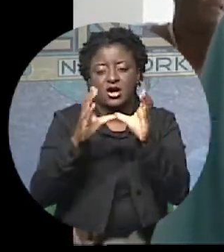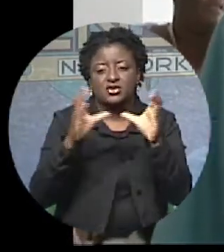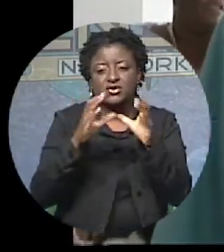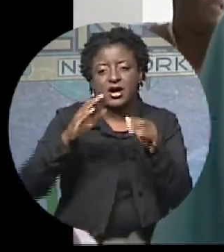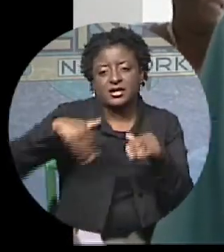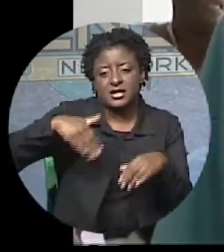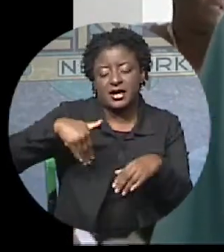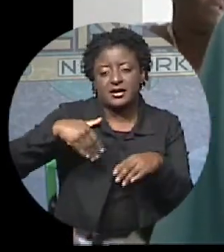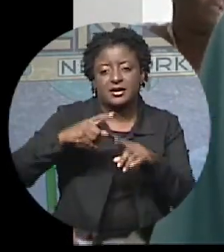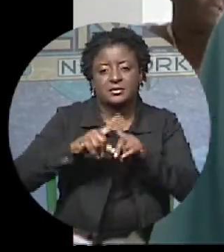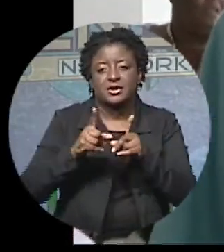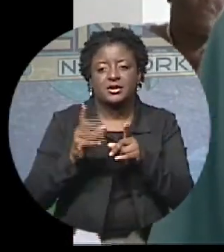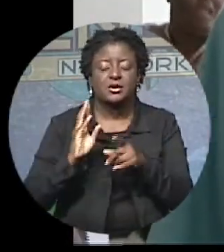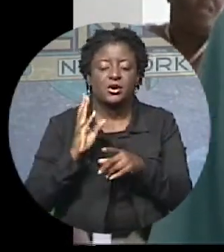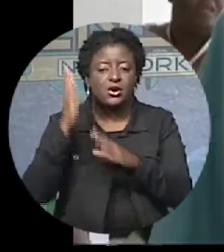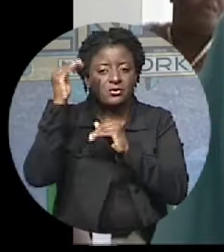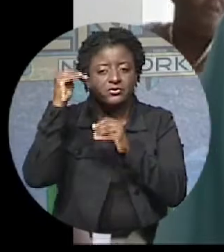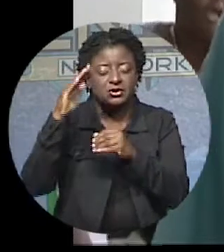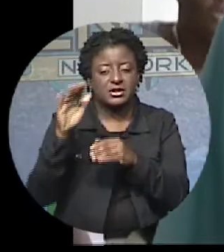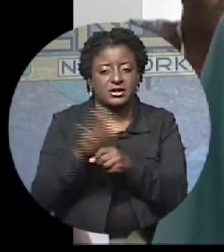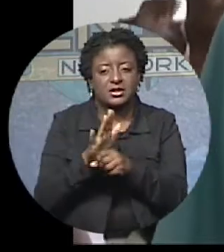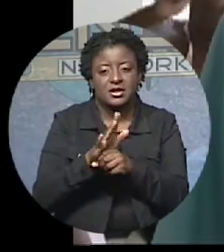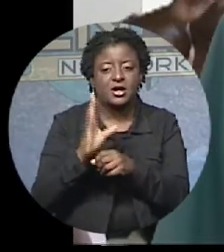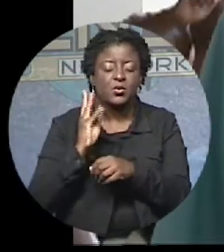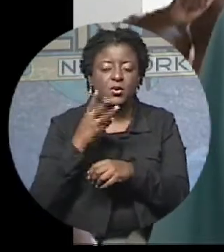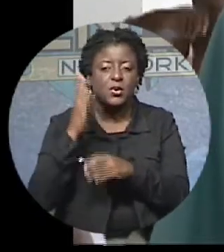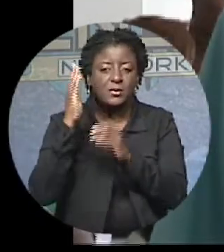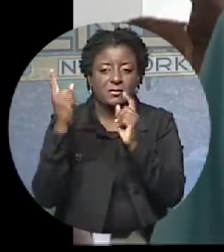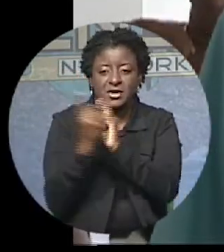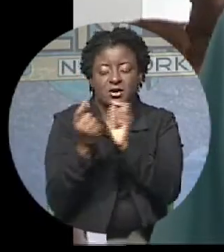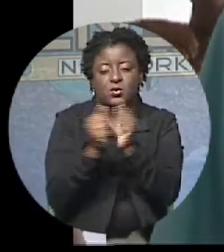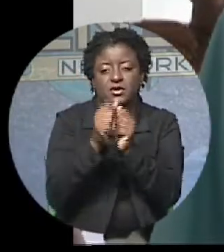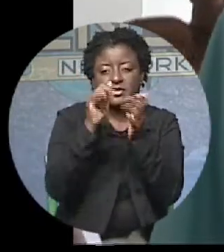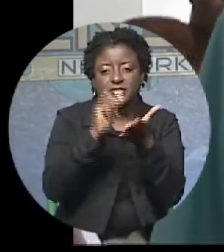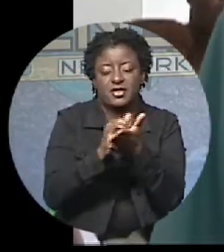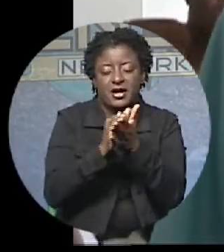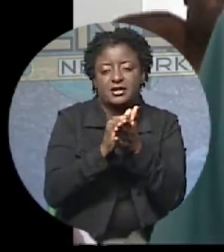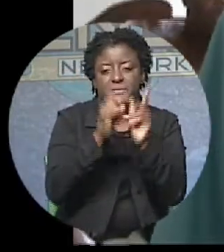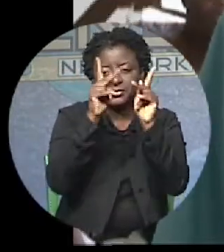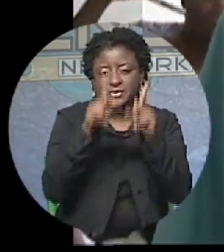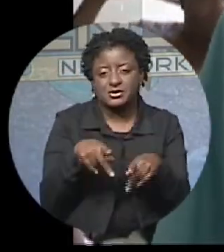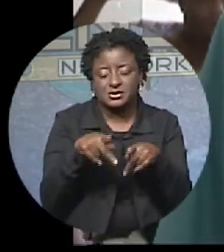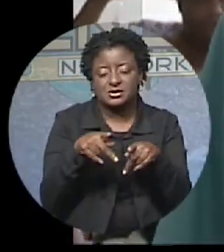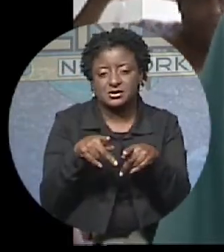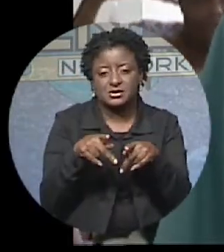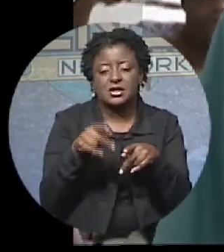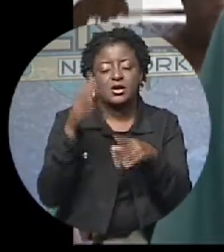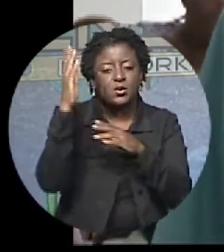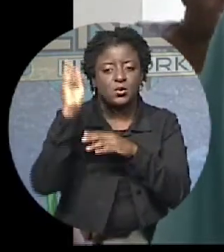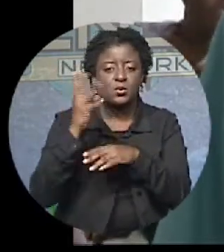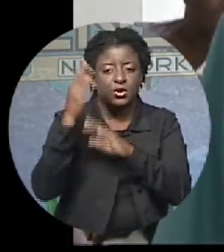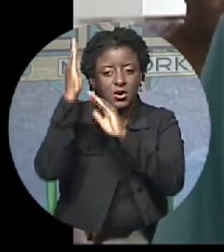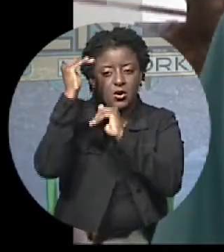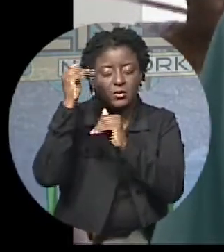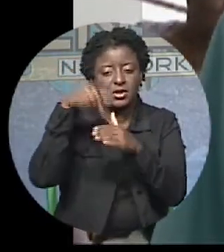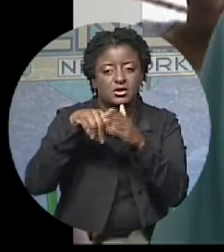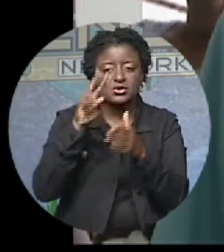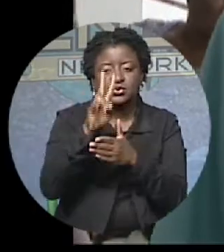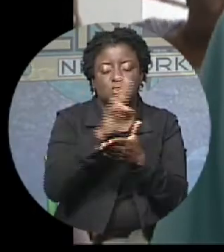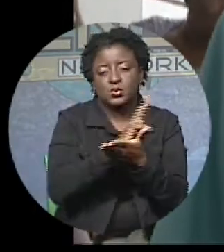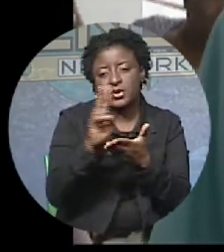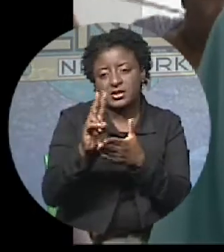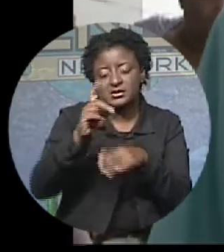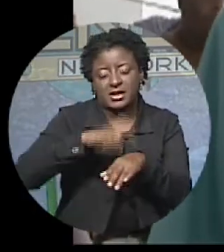able to meet with that individual over the next couple of weeks. And we're hoping that in 2 weeks' time, Mr. Cargo's